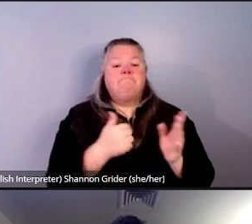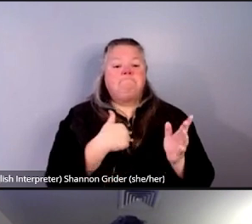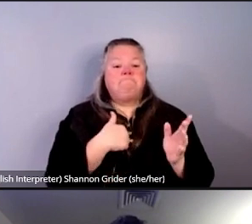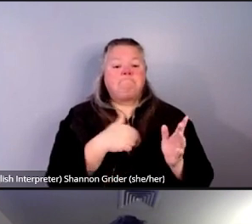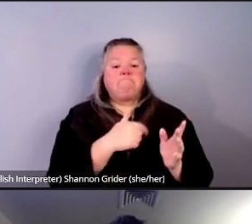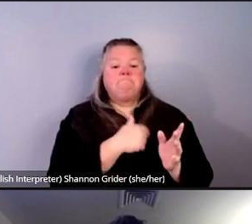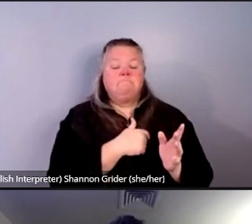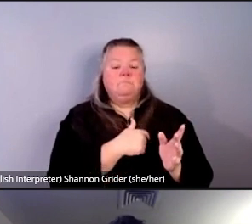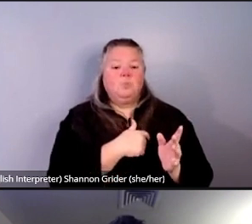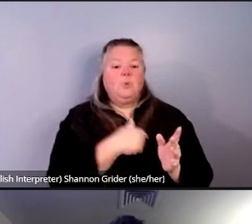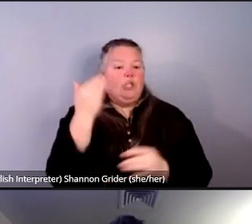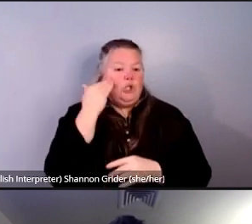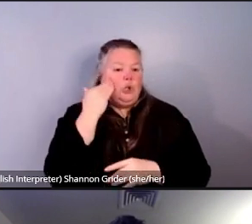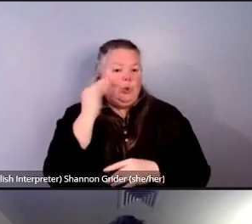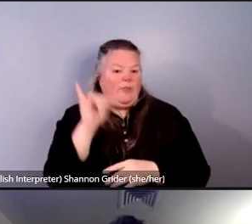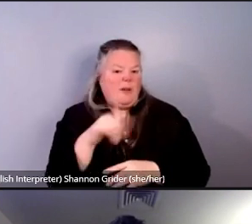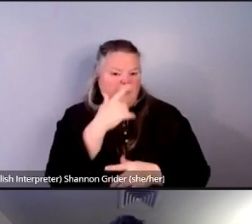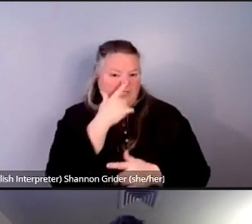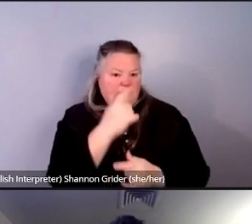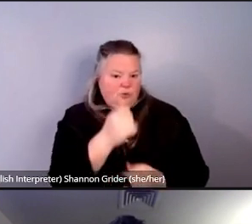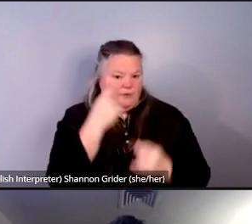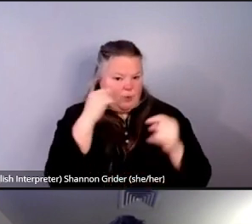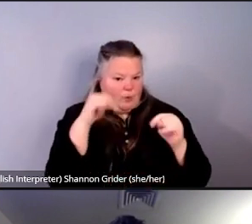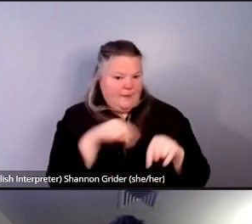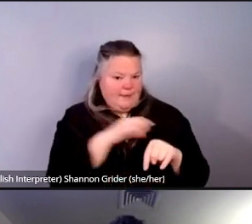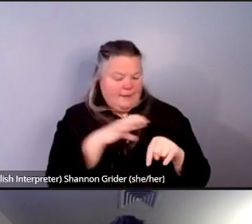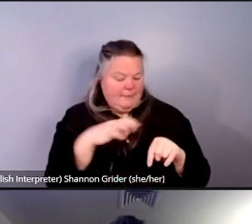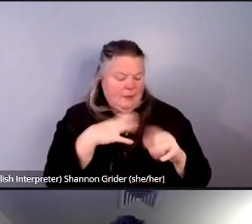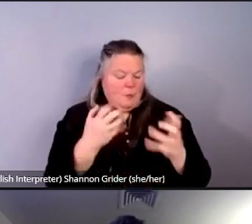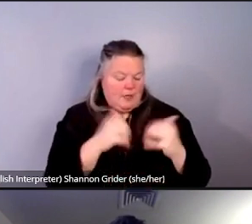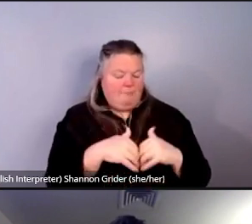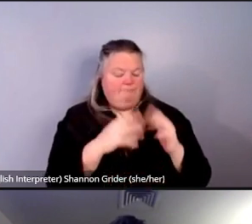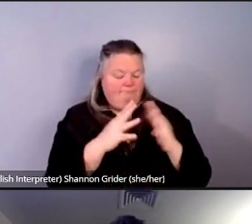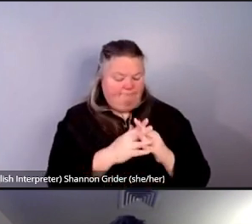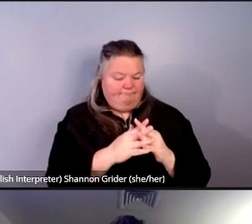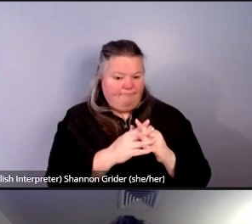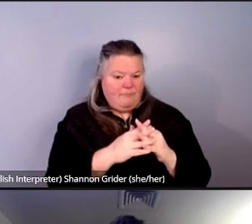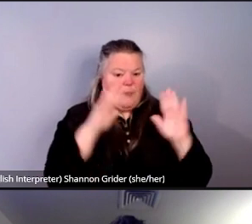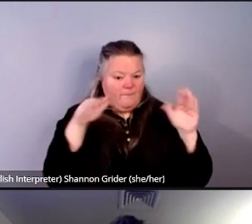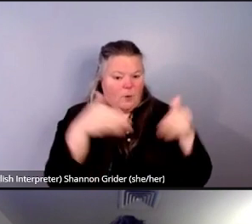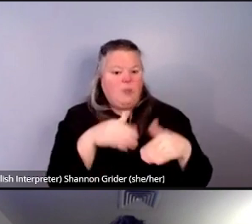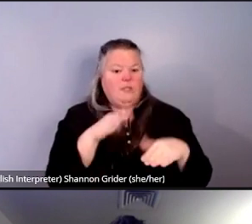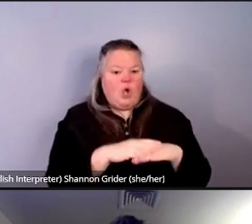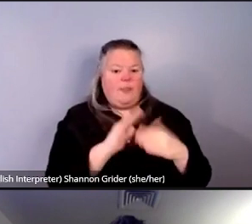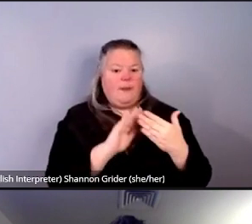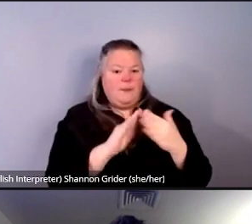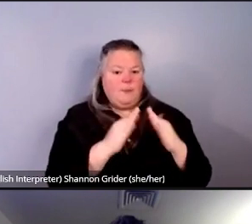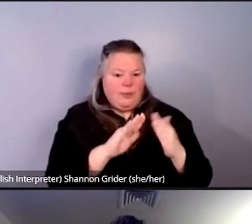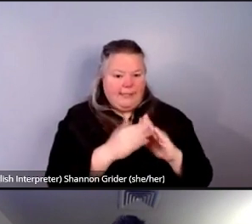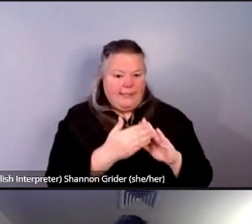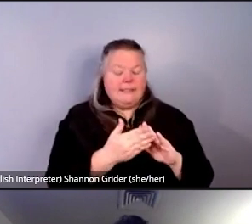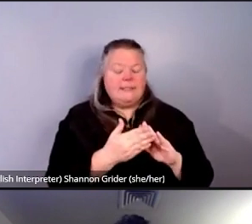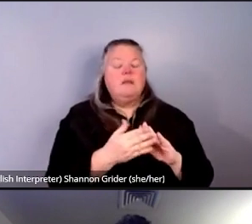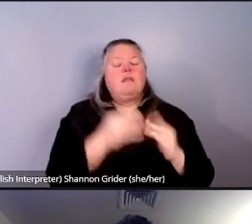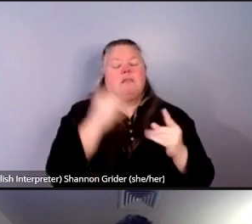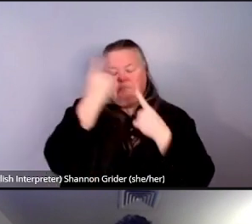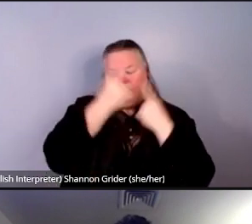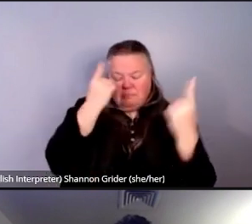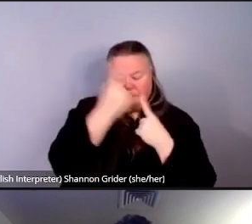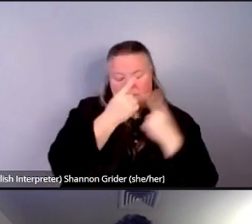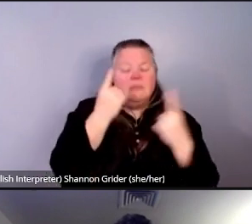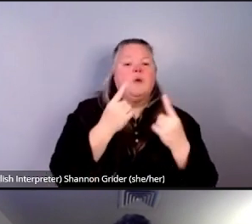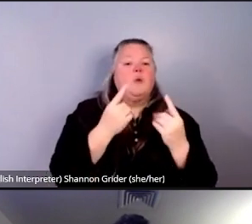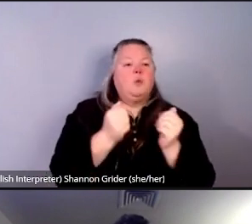knew was of an interest of this committee to form. So kind of focused on being, thoughtful engagement with